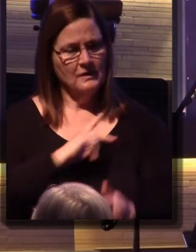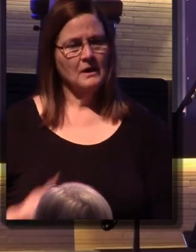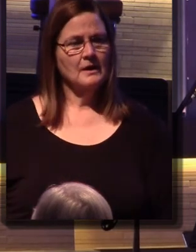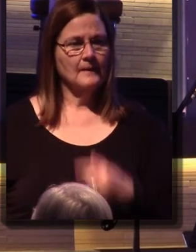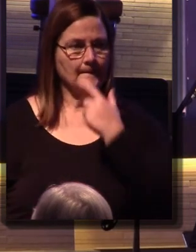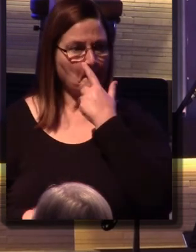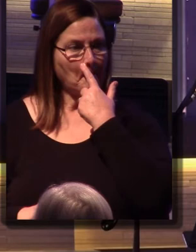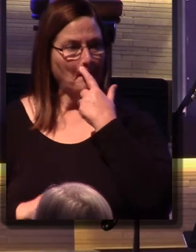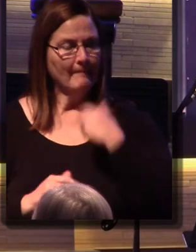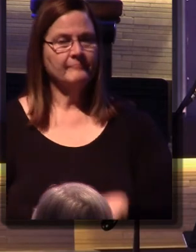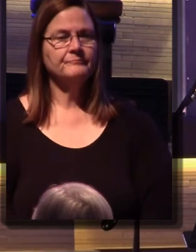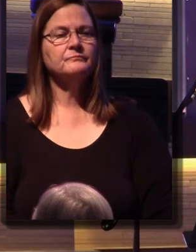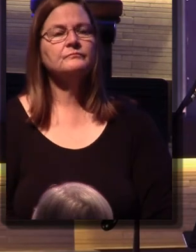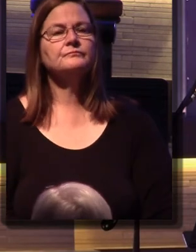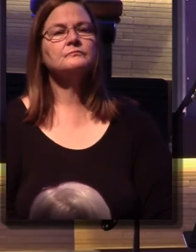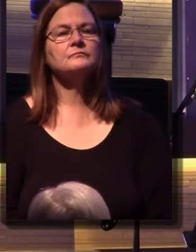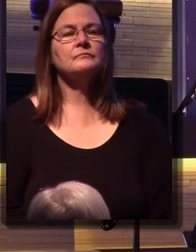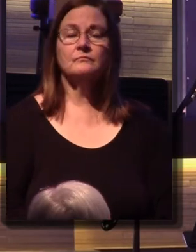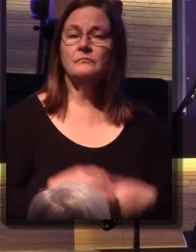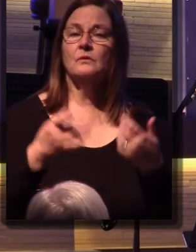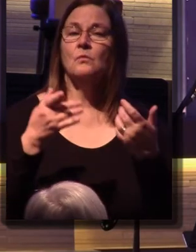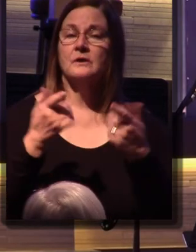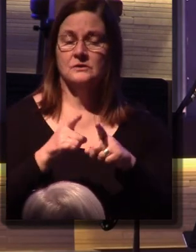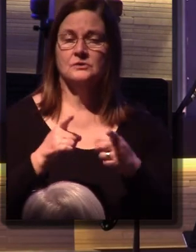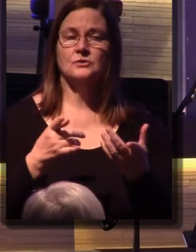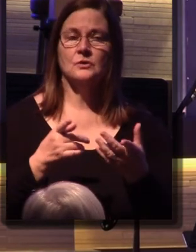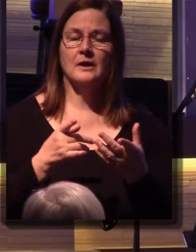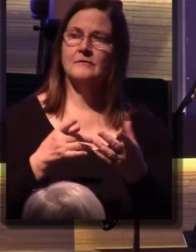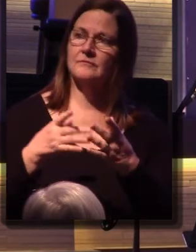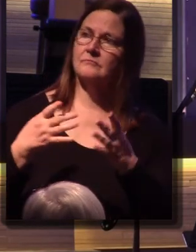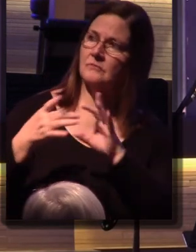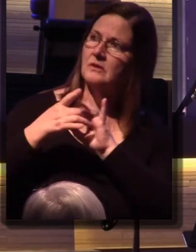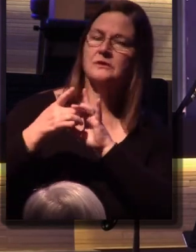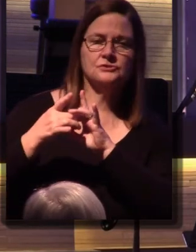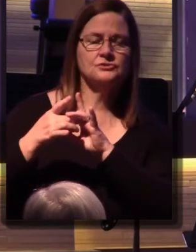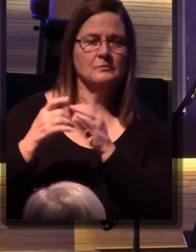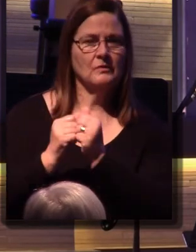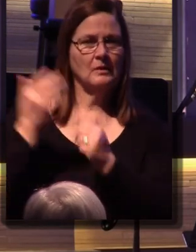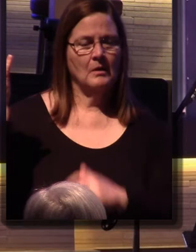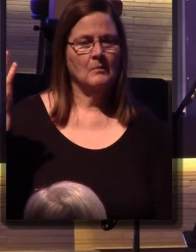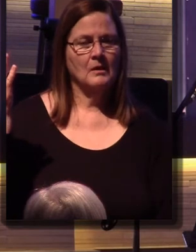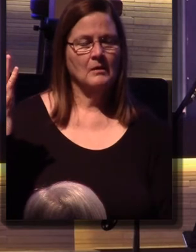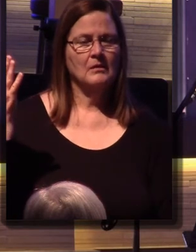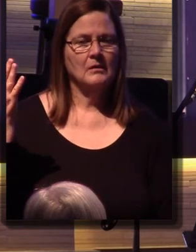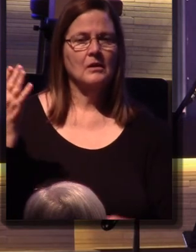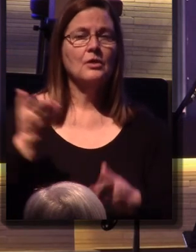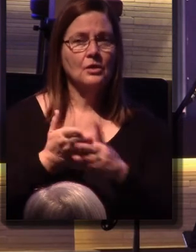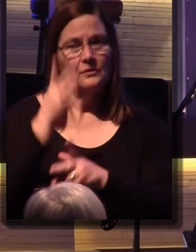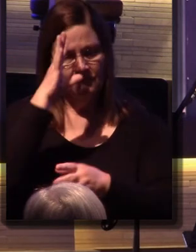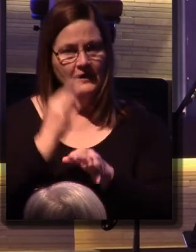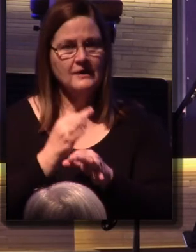king. And then once you have been made right before God through faith